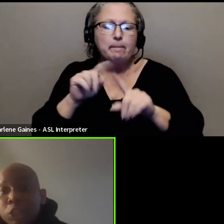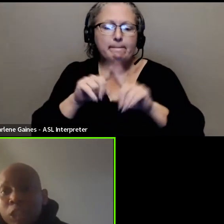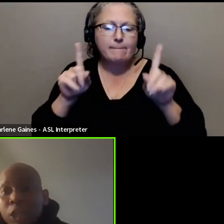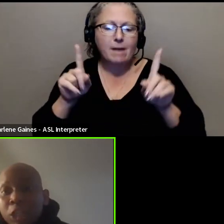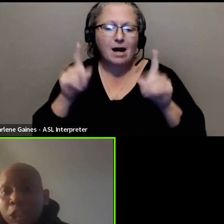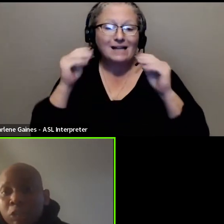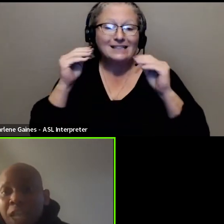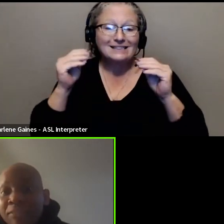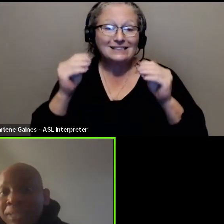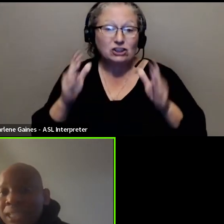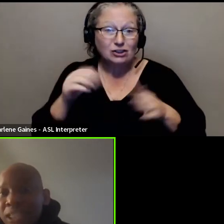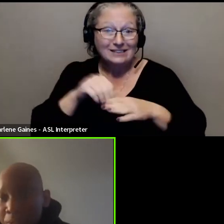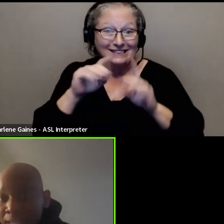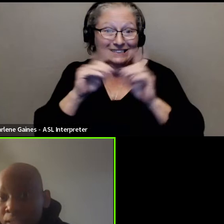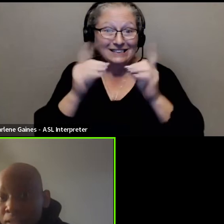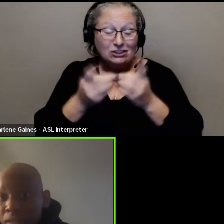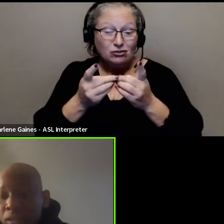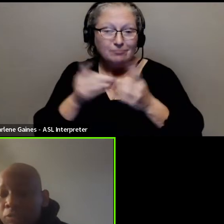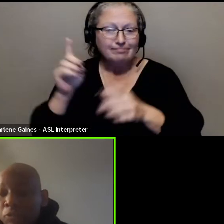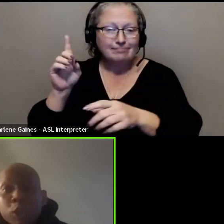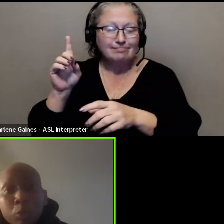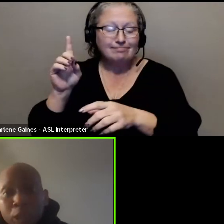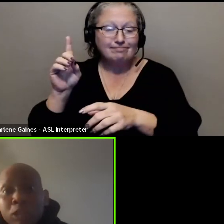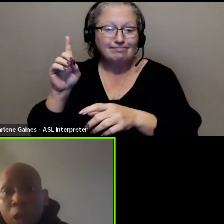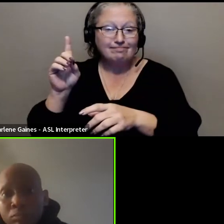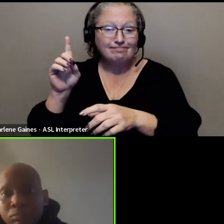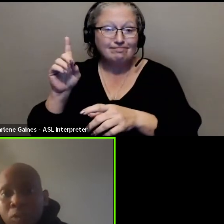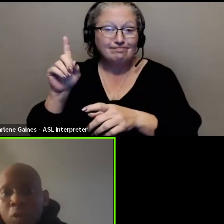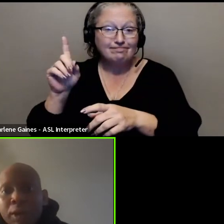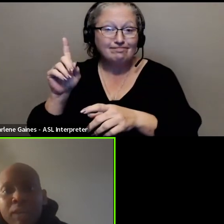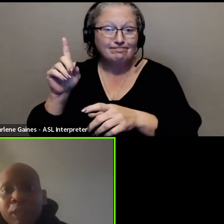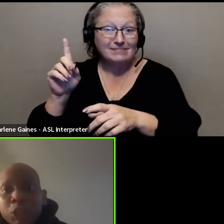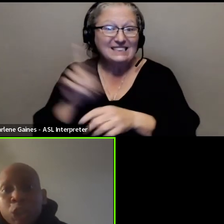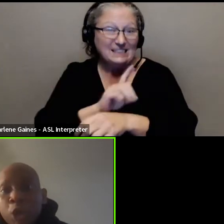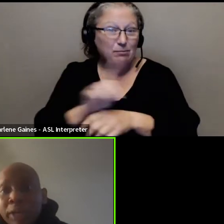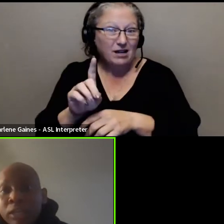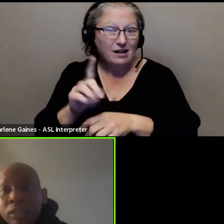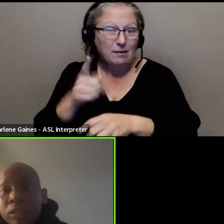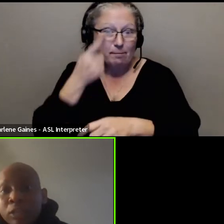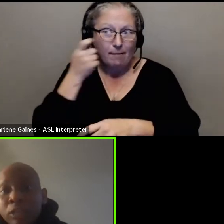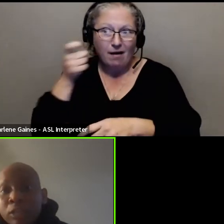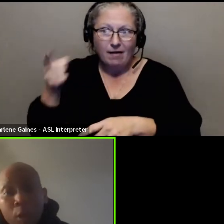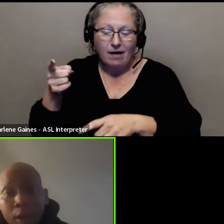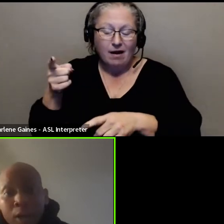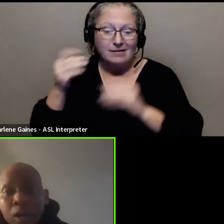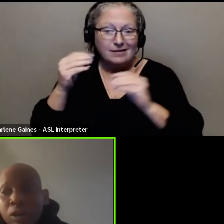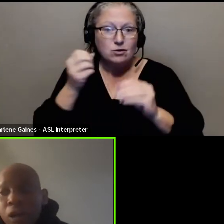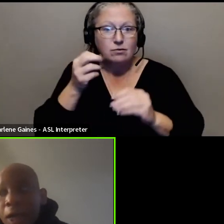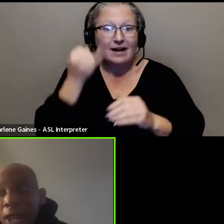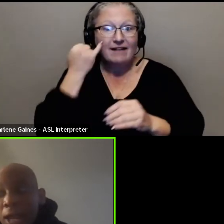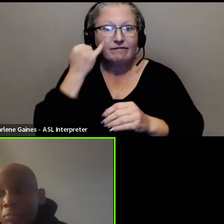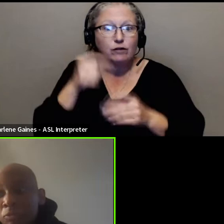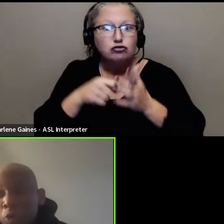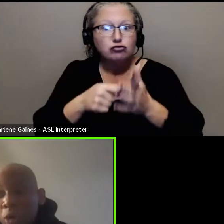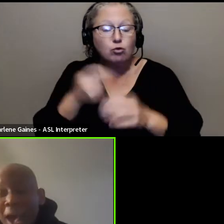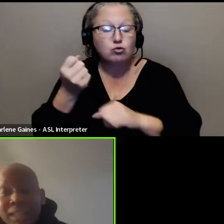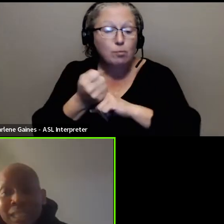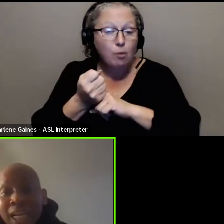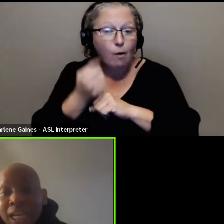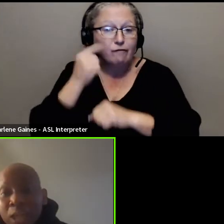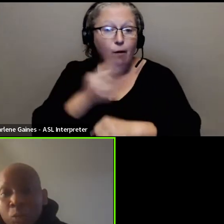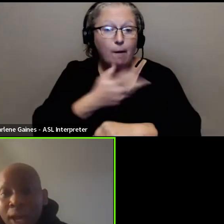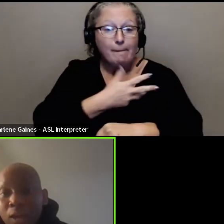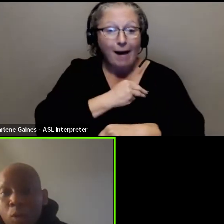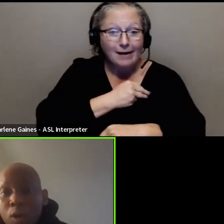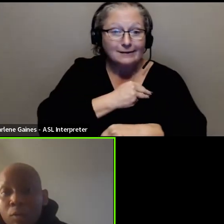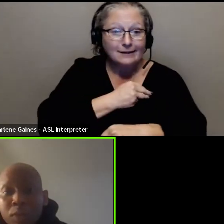But teachers in our district have been disciplined for doing so, or even showing support for